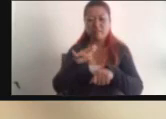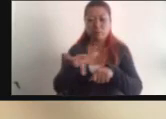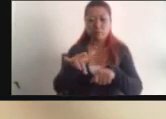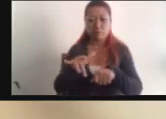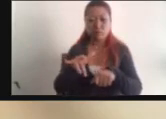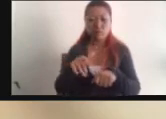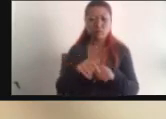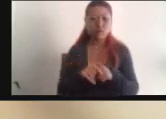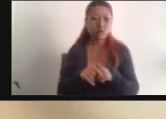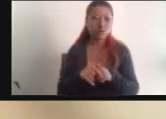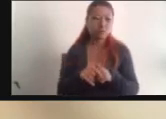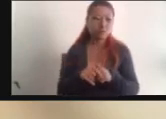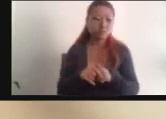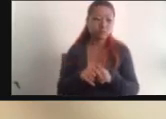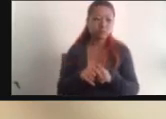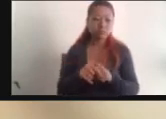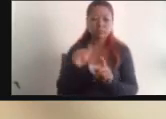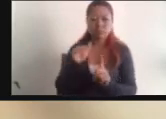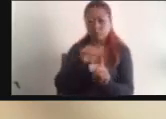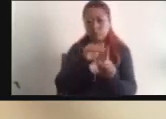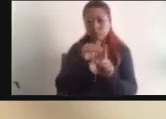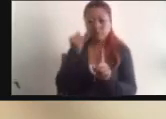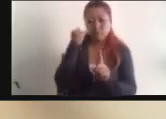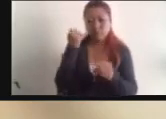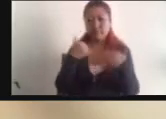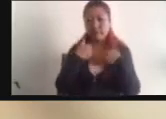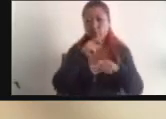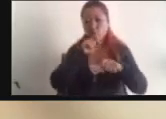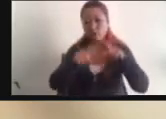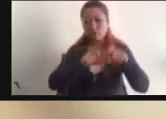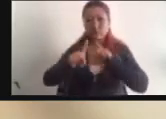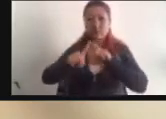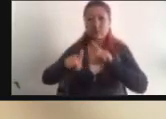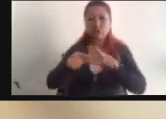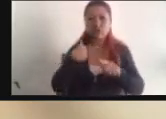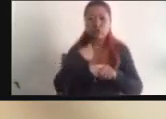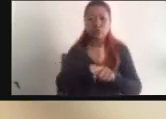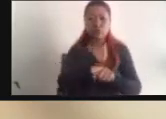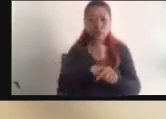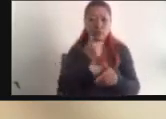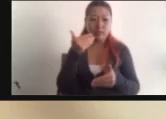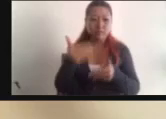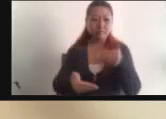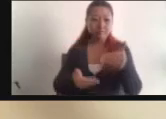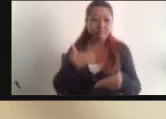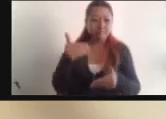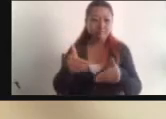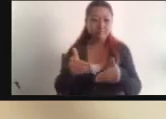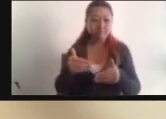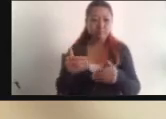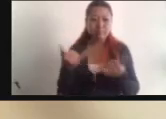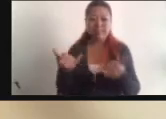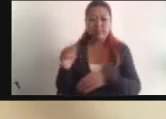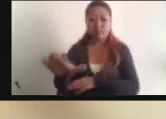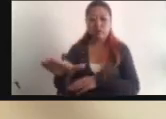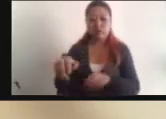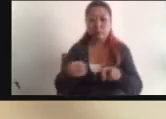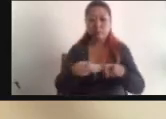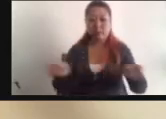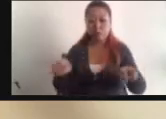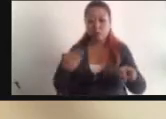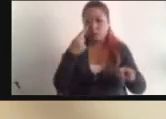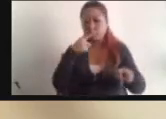also, a reminder, if you have questions and answers as we go along through the panel this afternoon, if you'll put those in